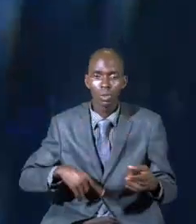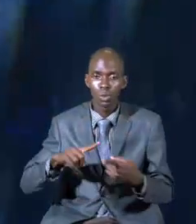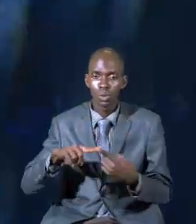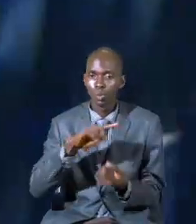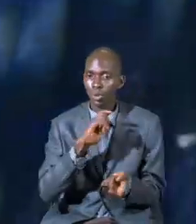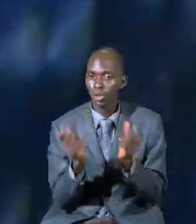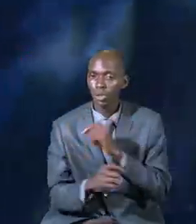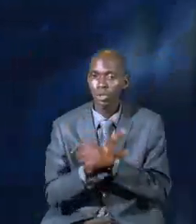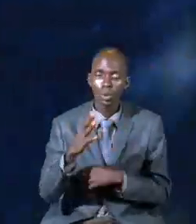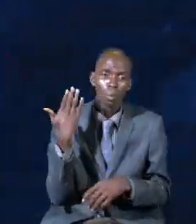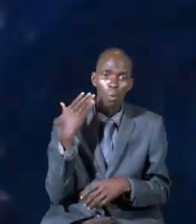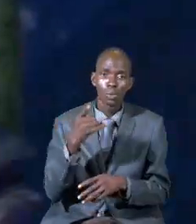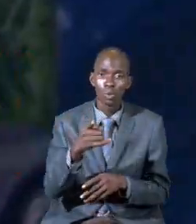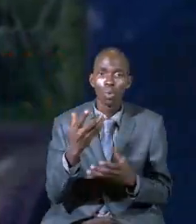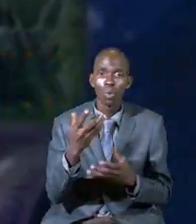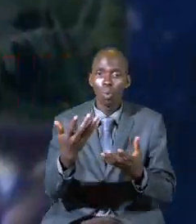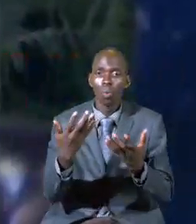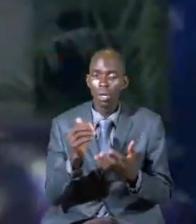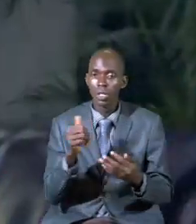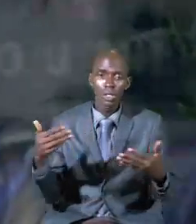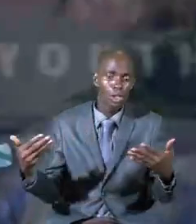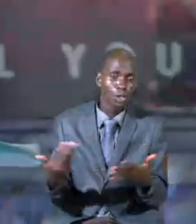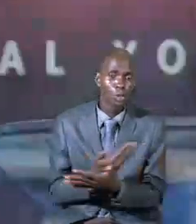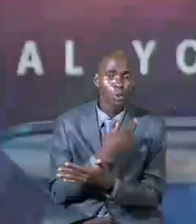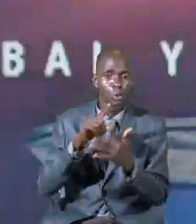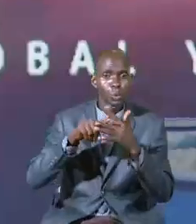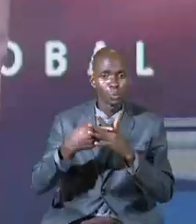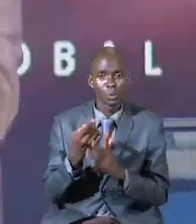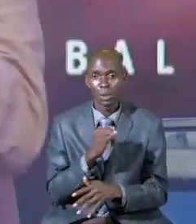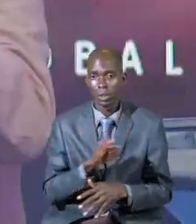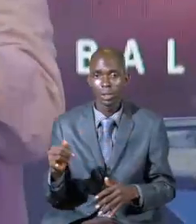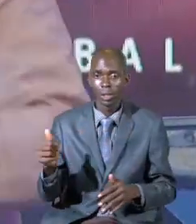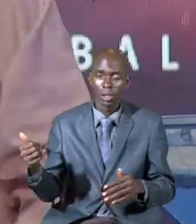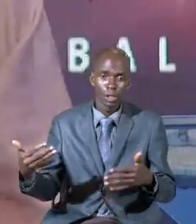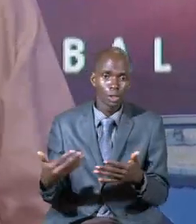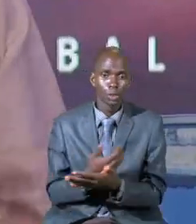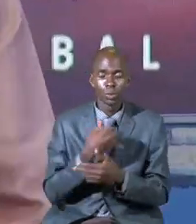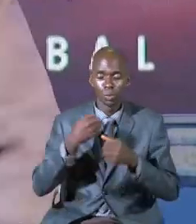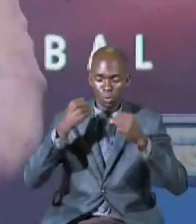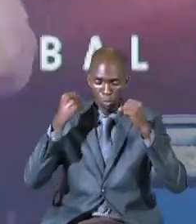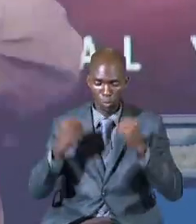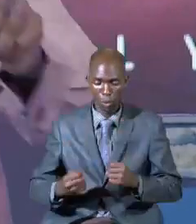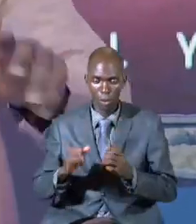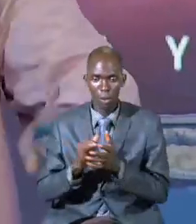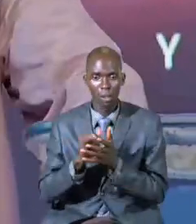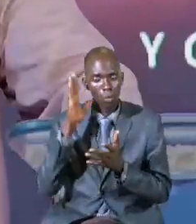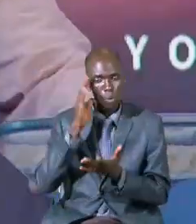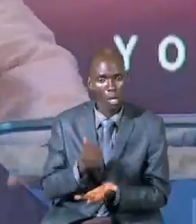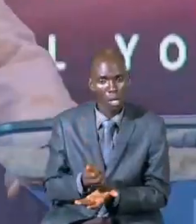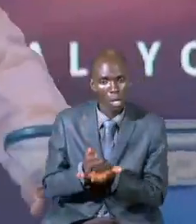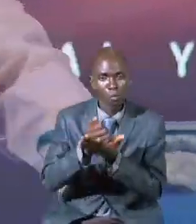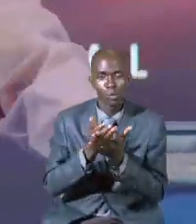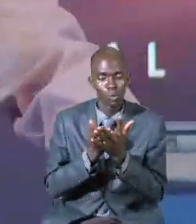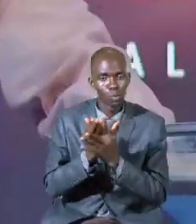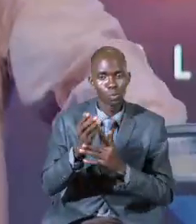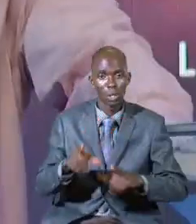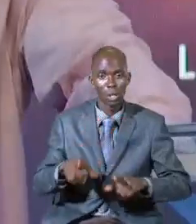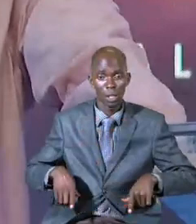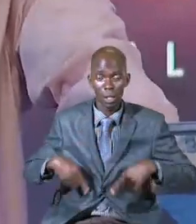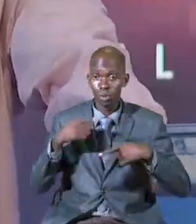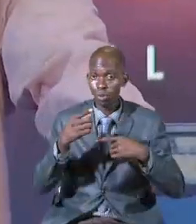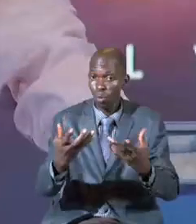new beginning, a new start. And you want a new strength that will carry you through life. Wherever you are, just raise up your